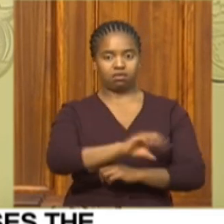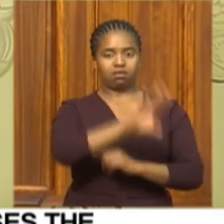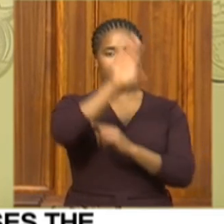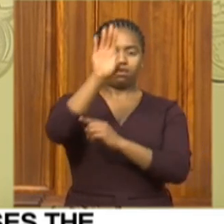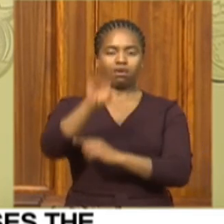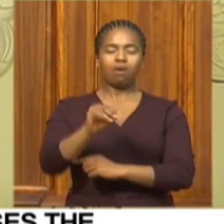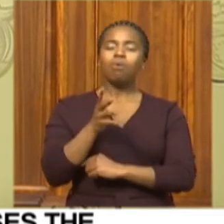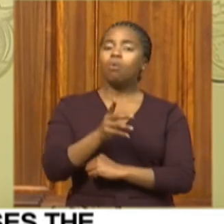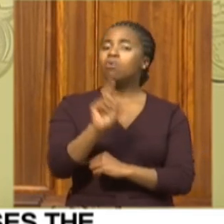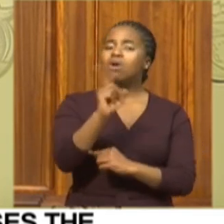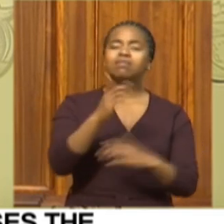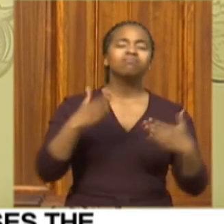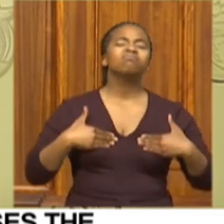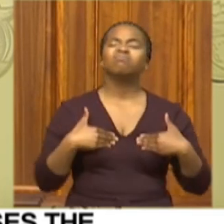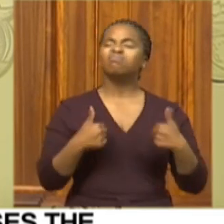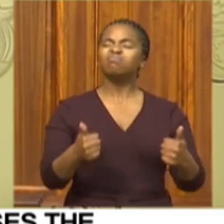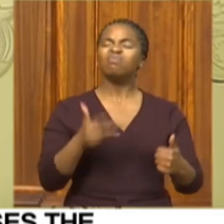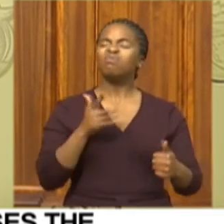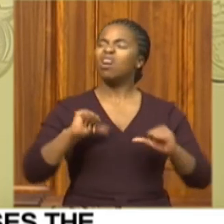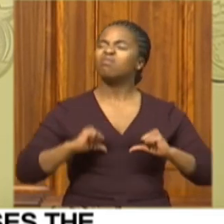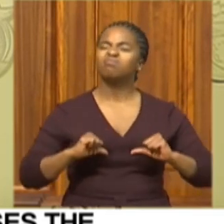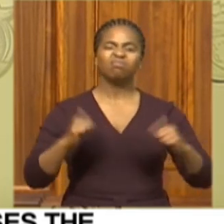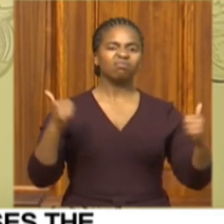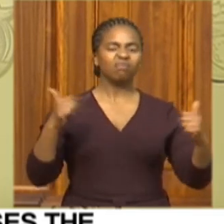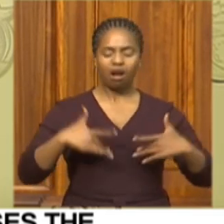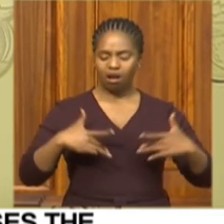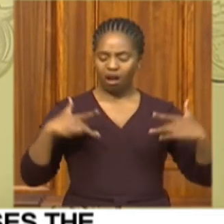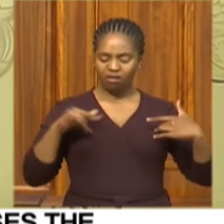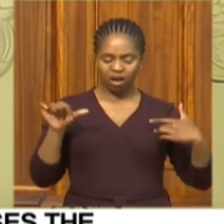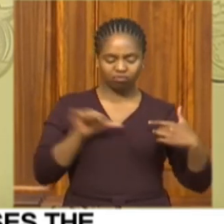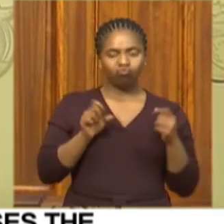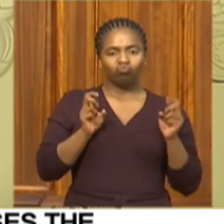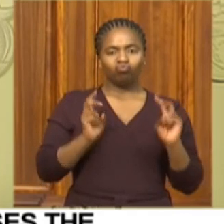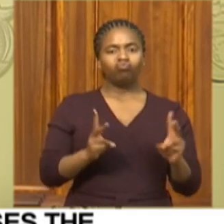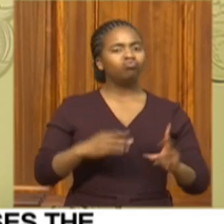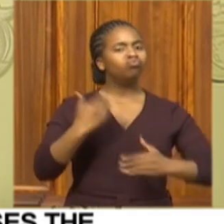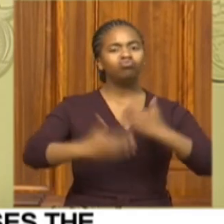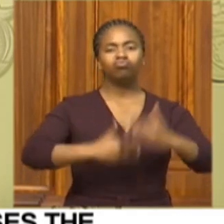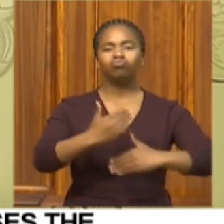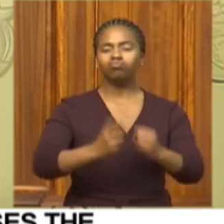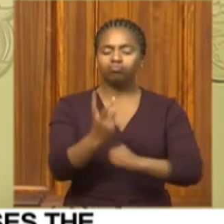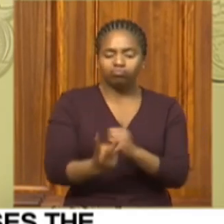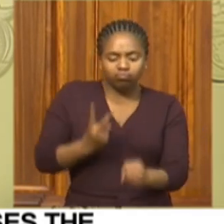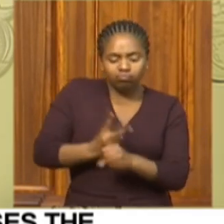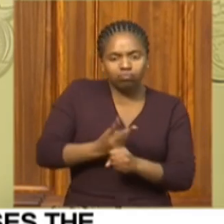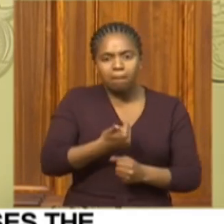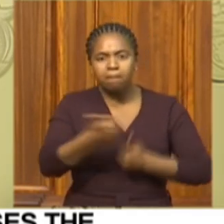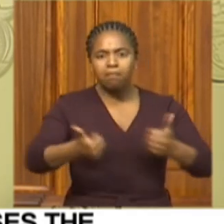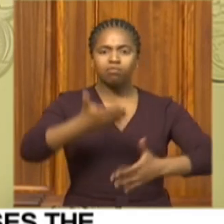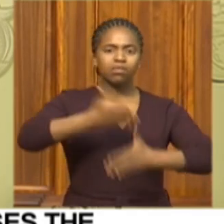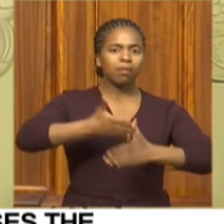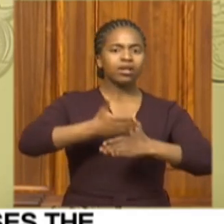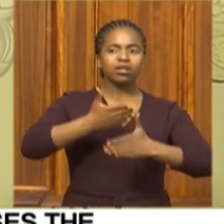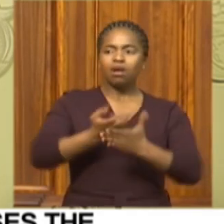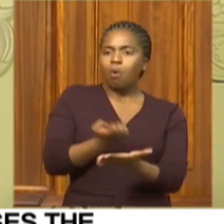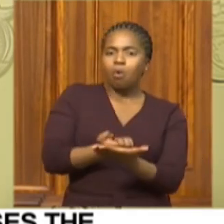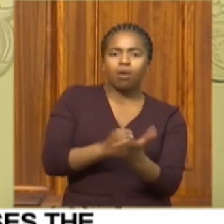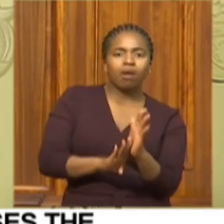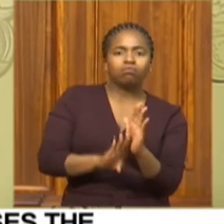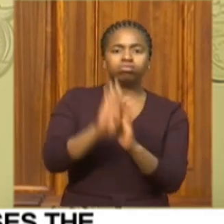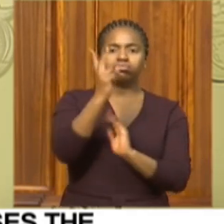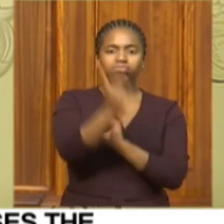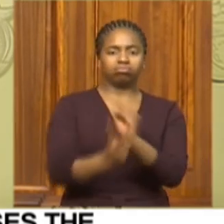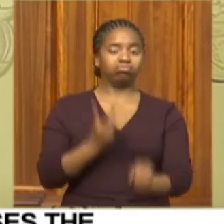to be healthy, restore our livelihoods, and rebuild our economy.